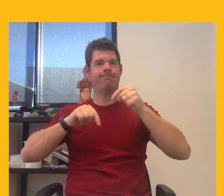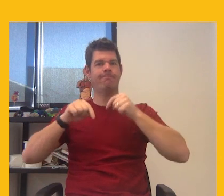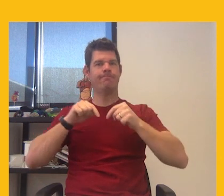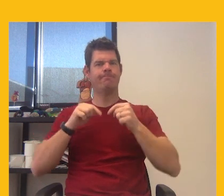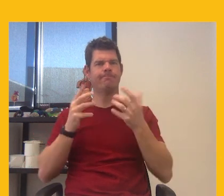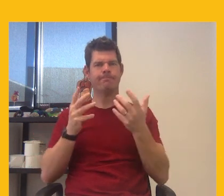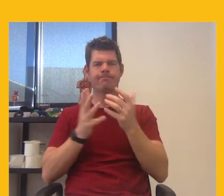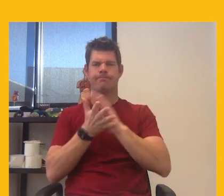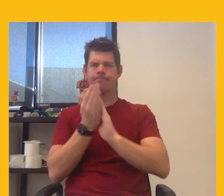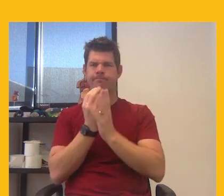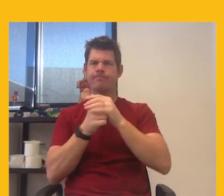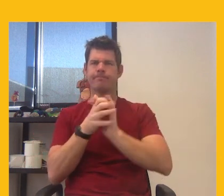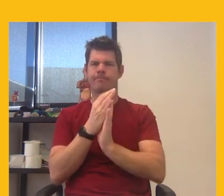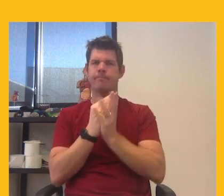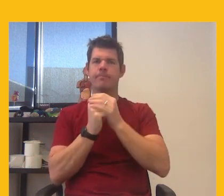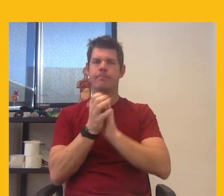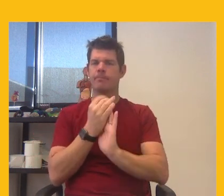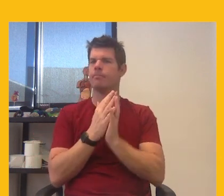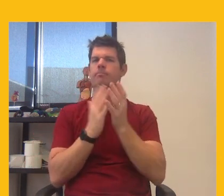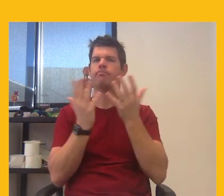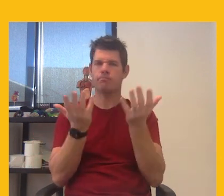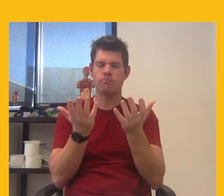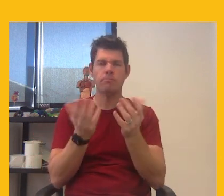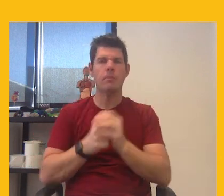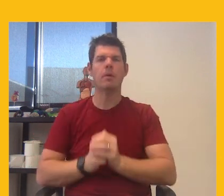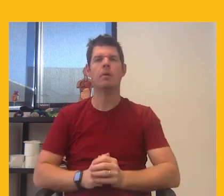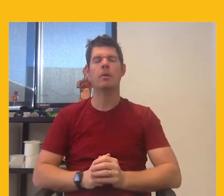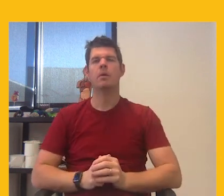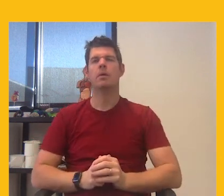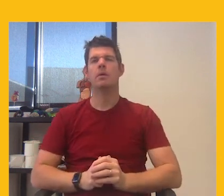of hand washing, the